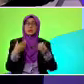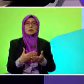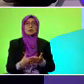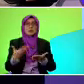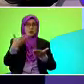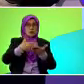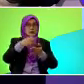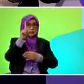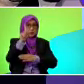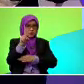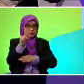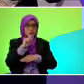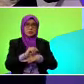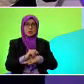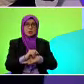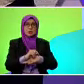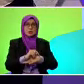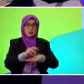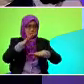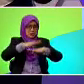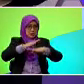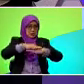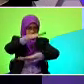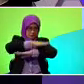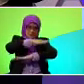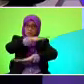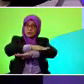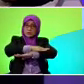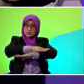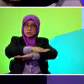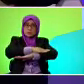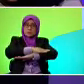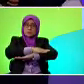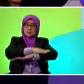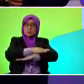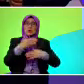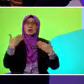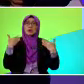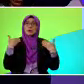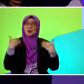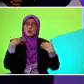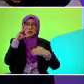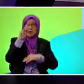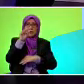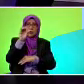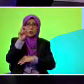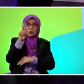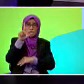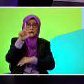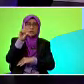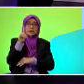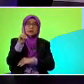that we just put it out on the table, there are molds. What color are the molds? Can you see,